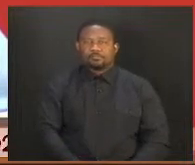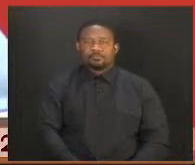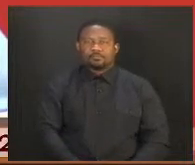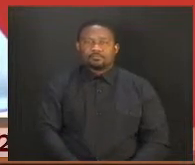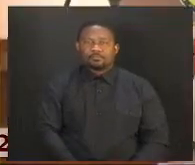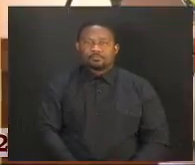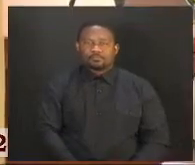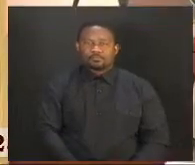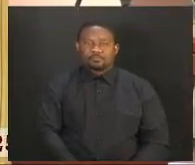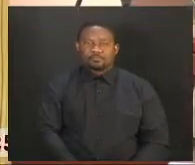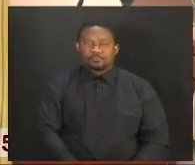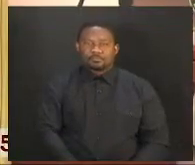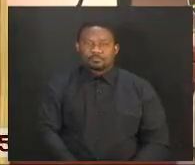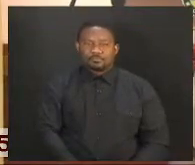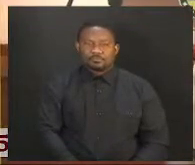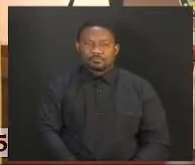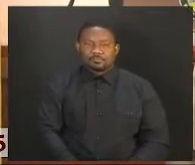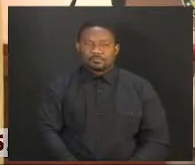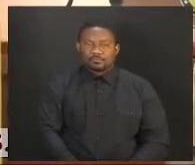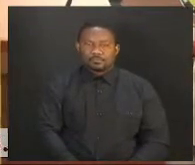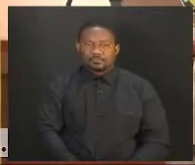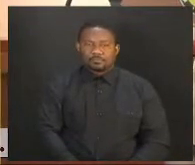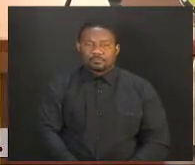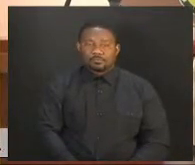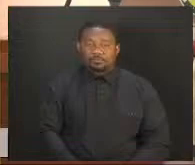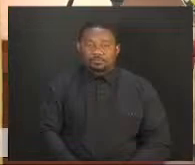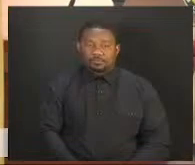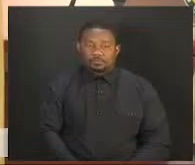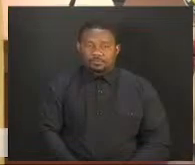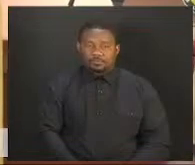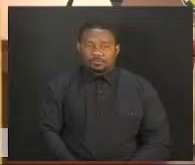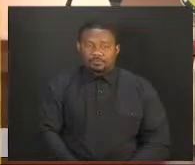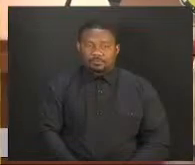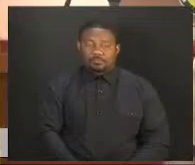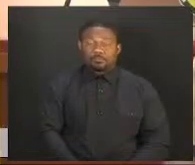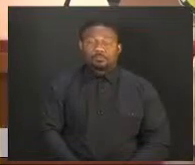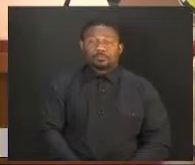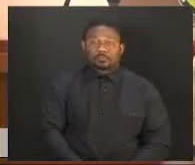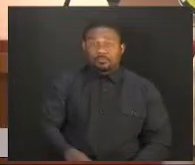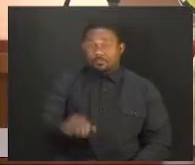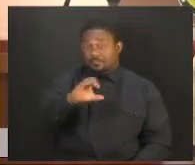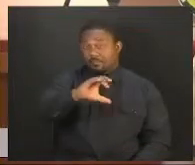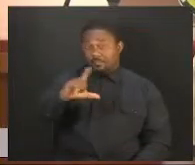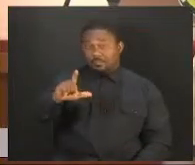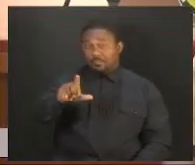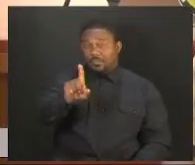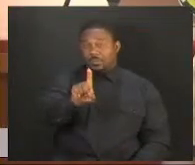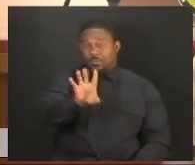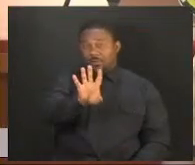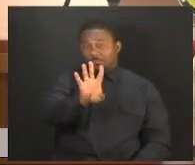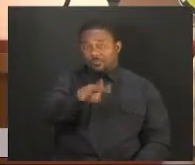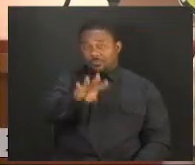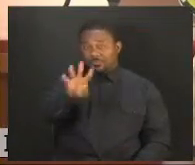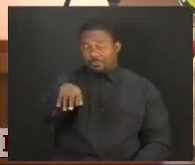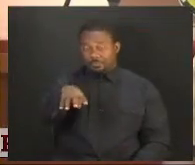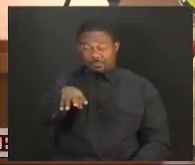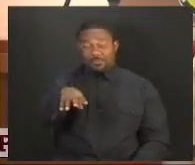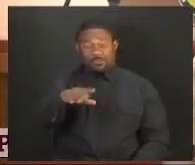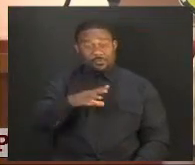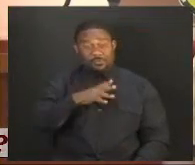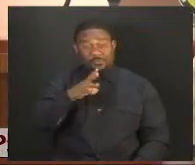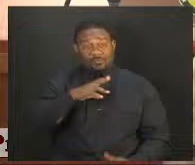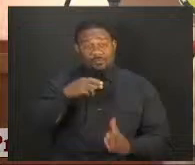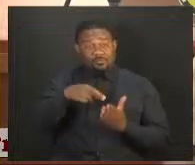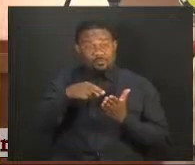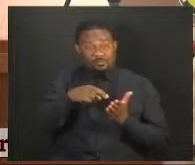I'm most grateful, Right Honourable Speaker. Right Honourable Speaker, at column 144 of the official report,